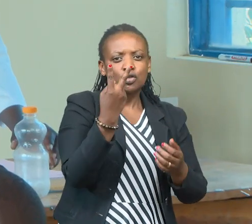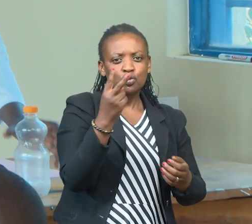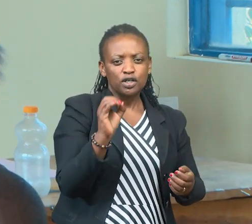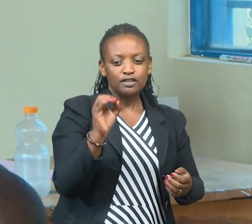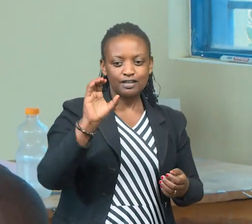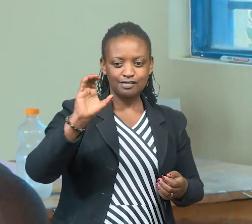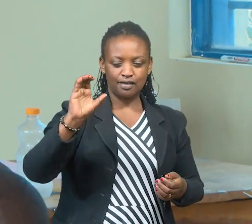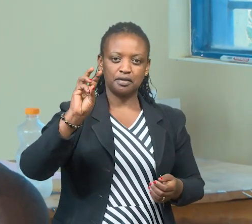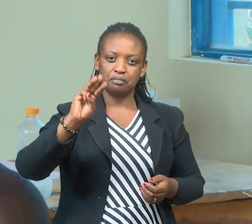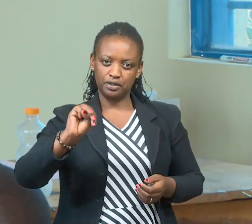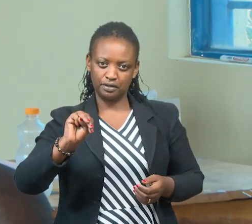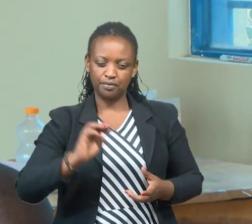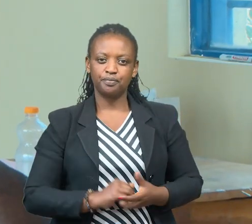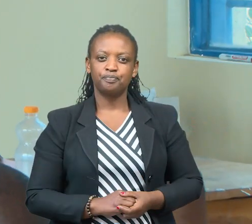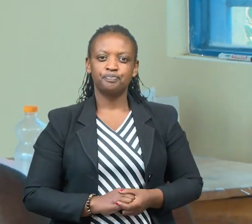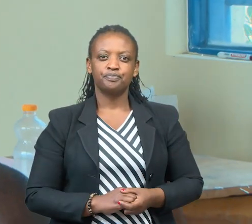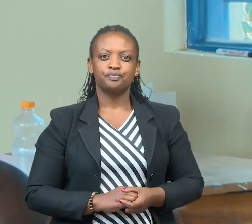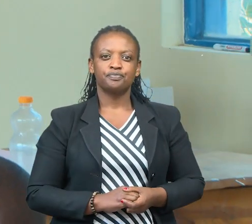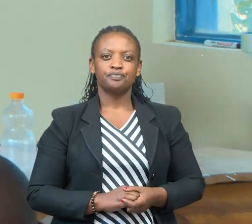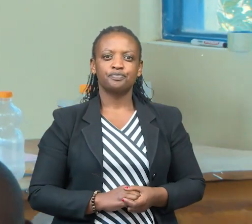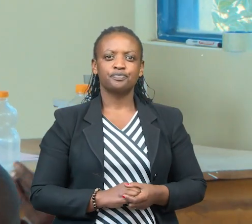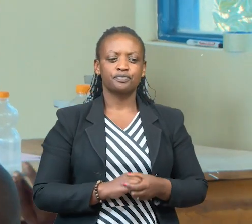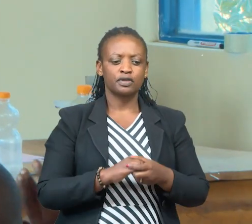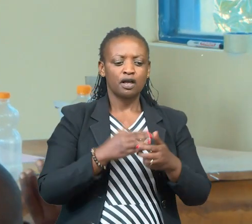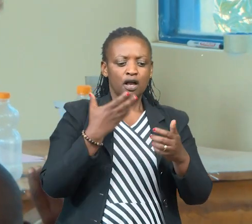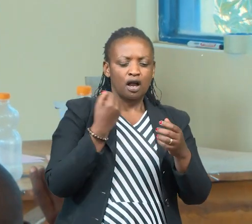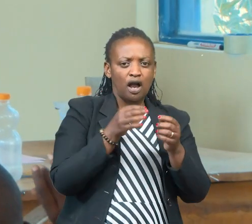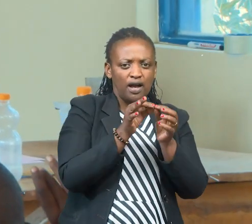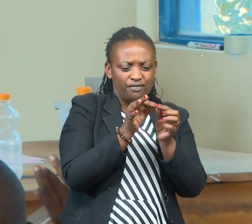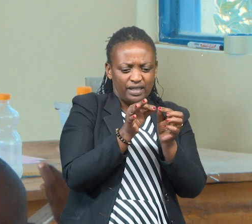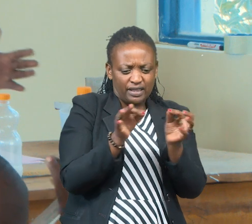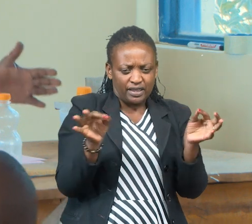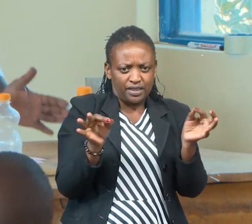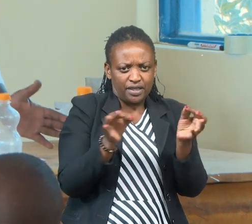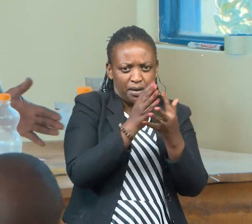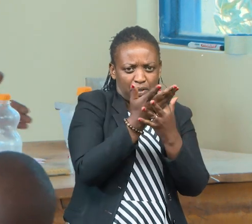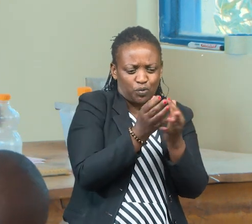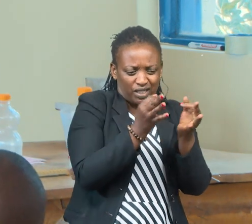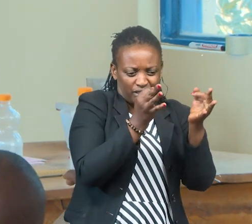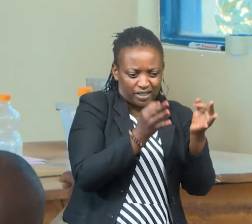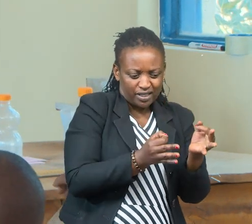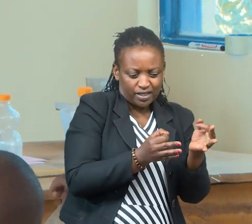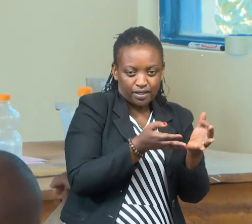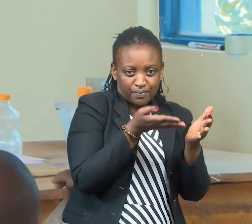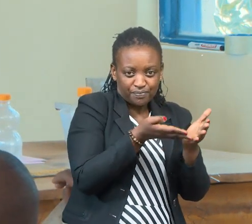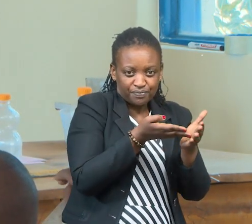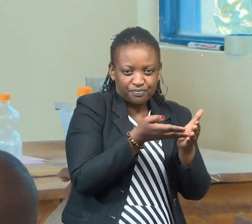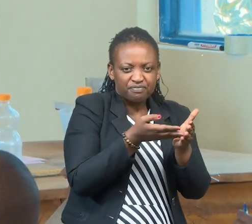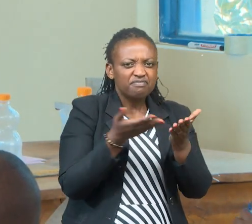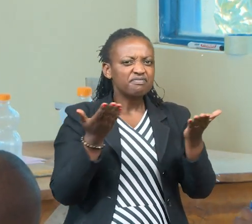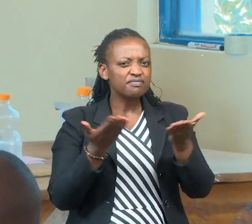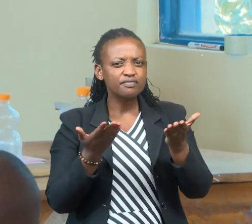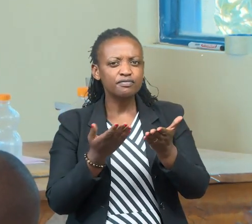20 centimeters. So the distance or the length between the objects